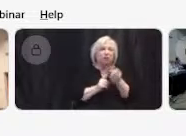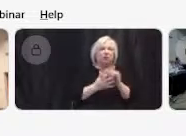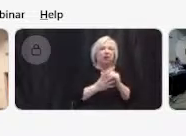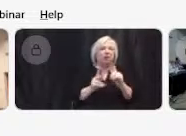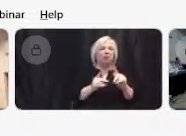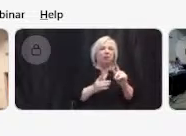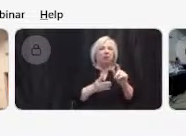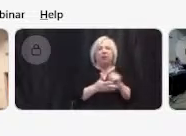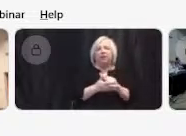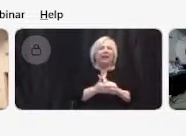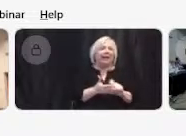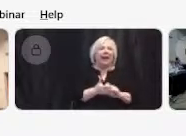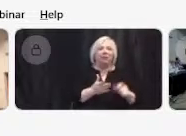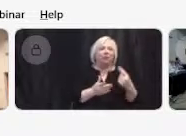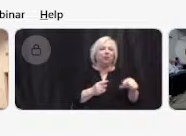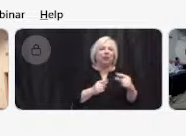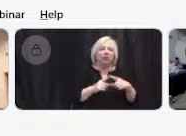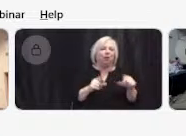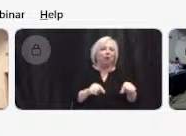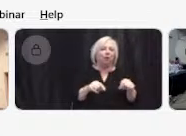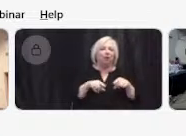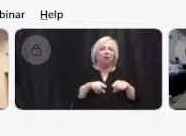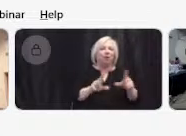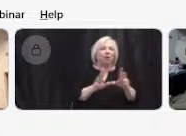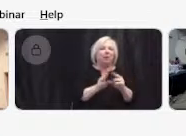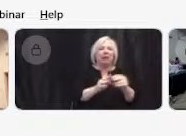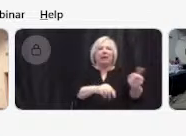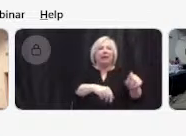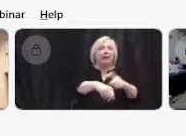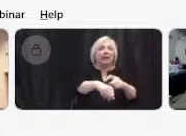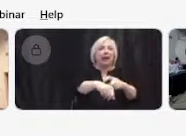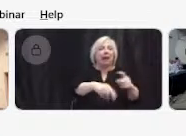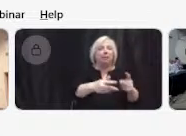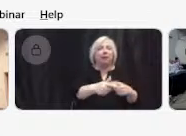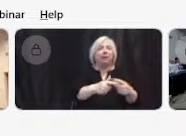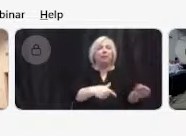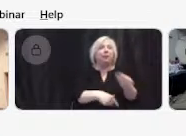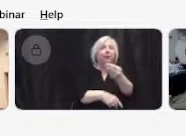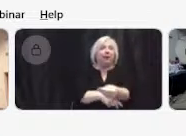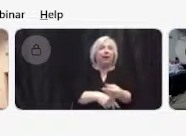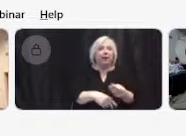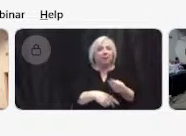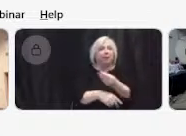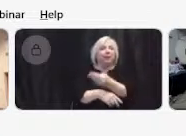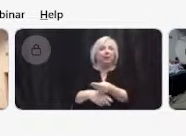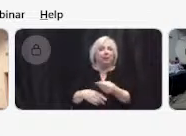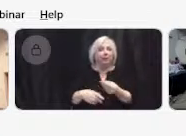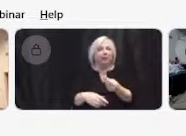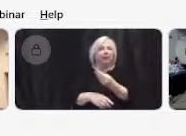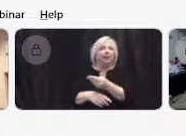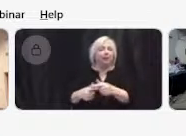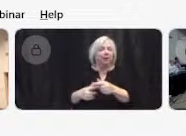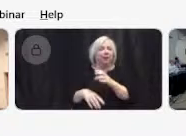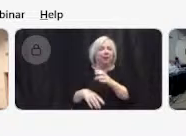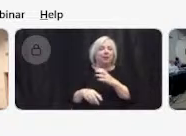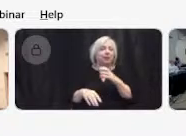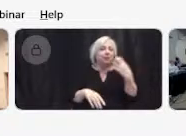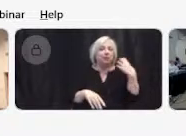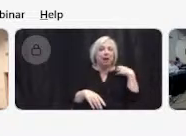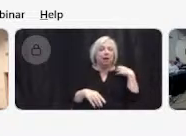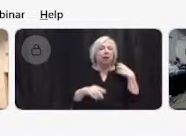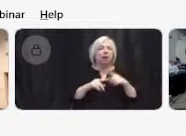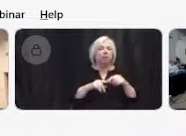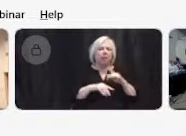green cards now at any time and then presenting them to the chair. But the